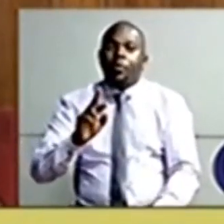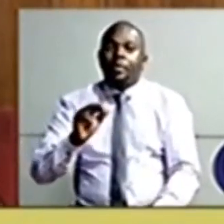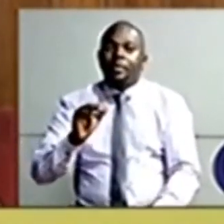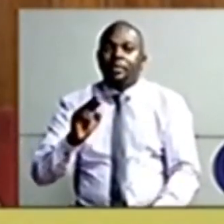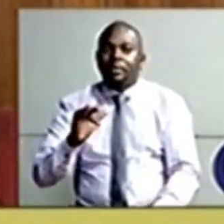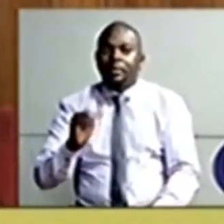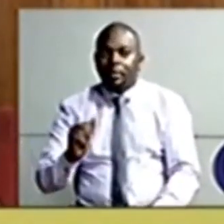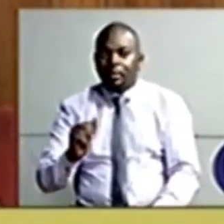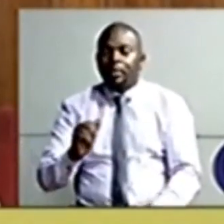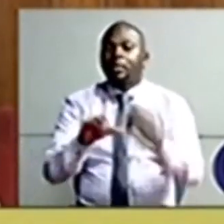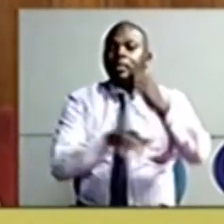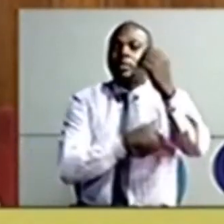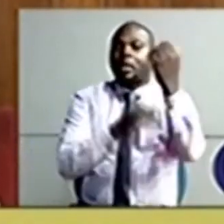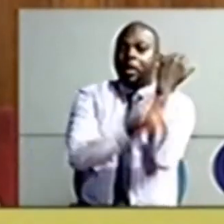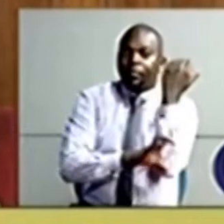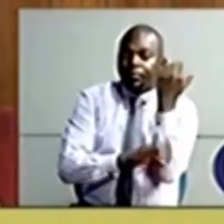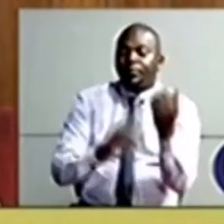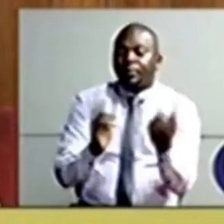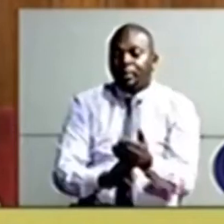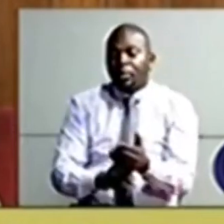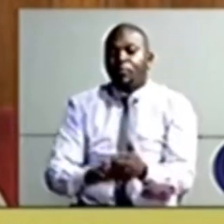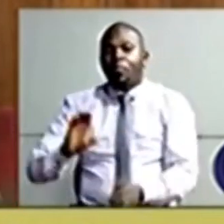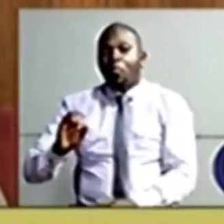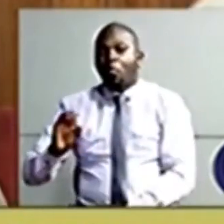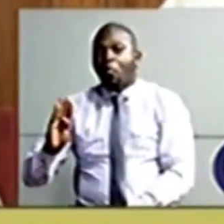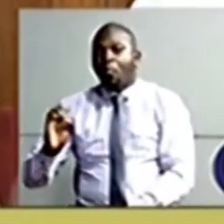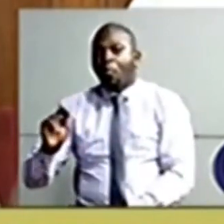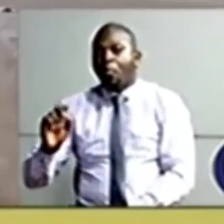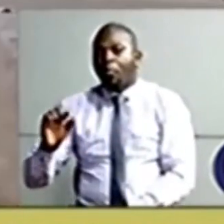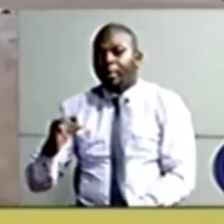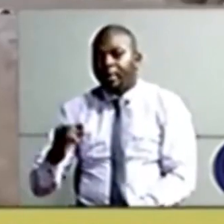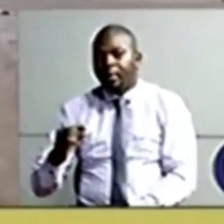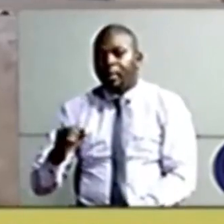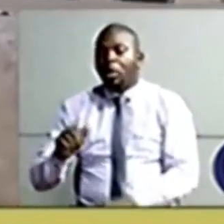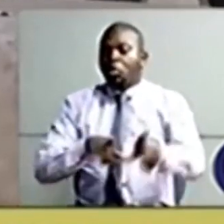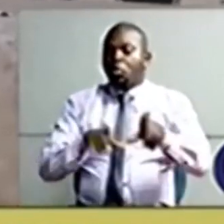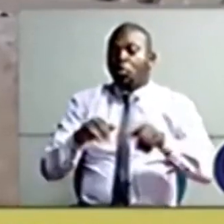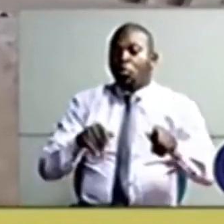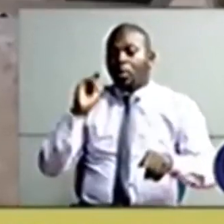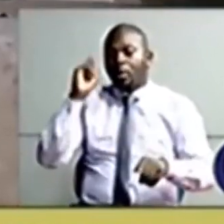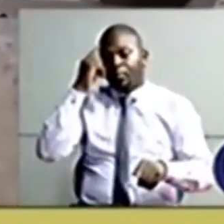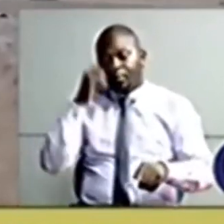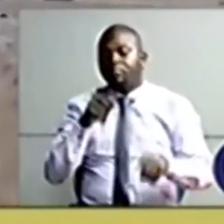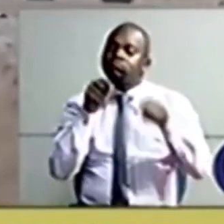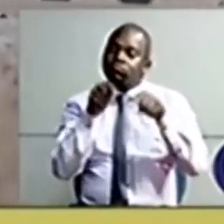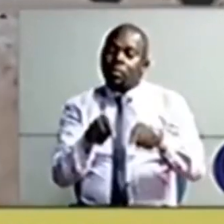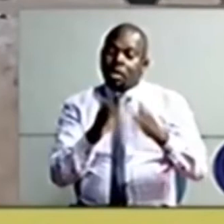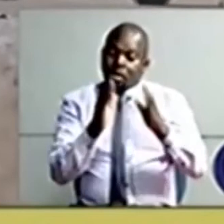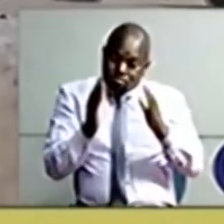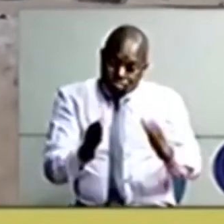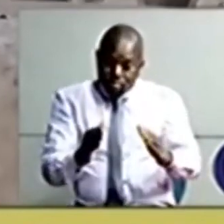be under and getting services from Obongi district local government. In this phase of Usmid,